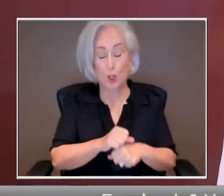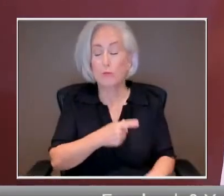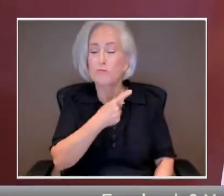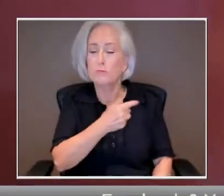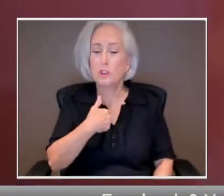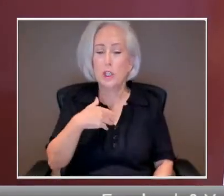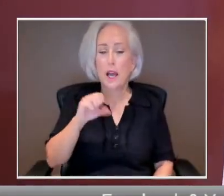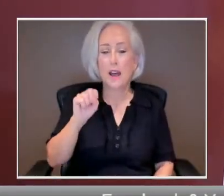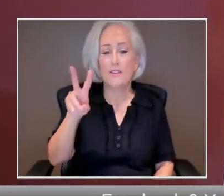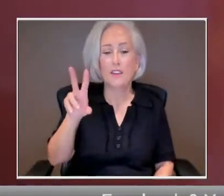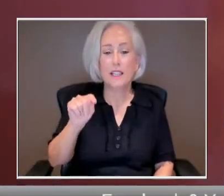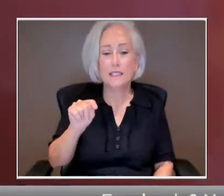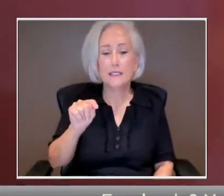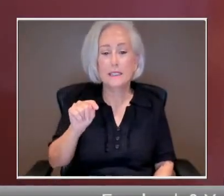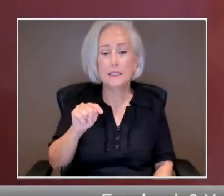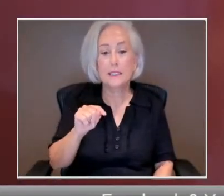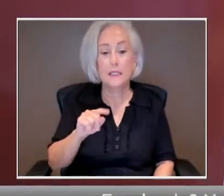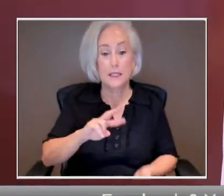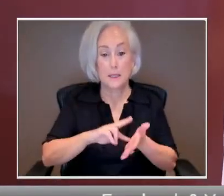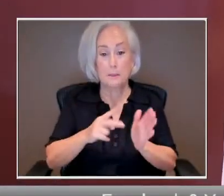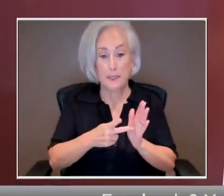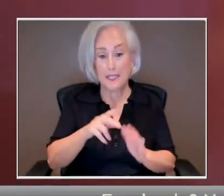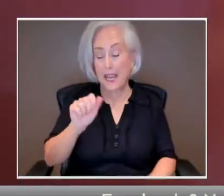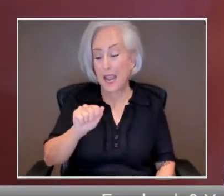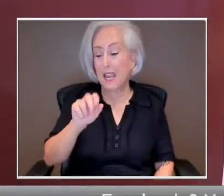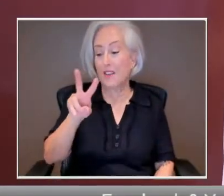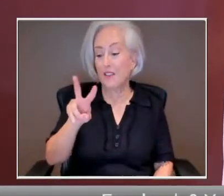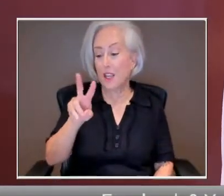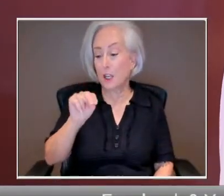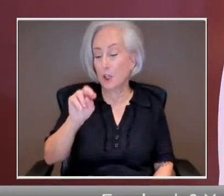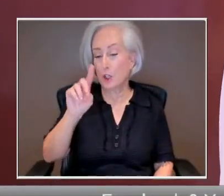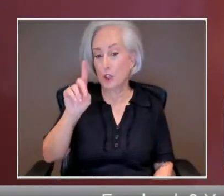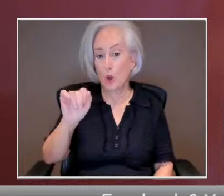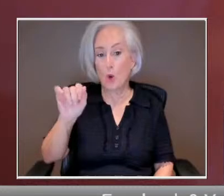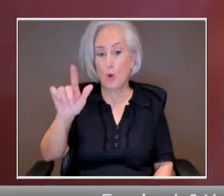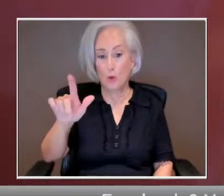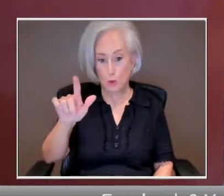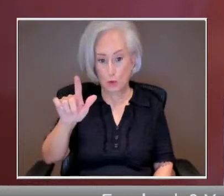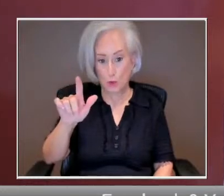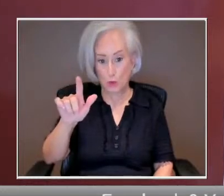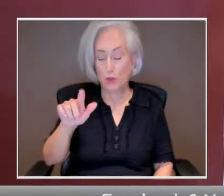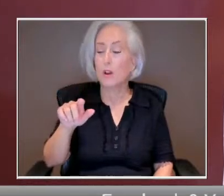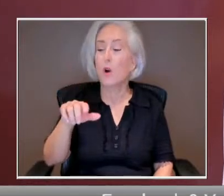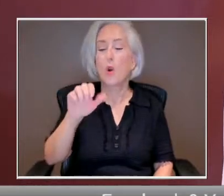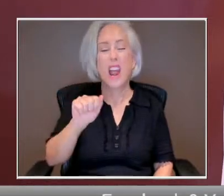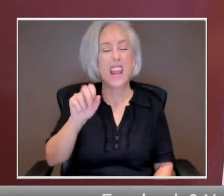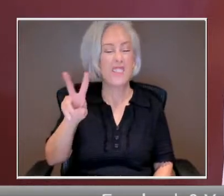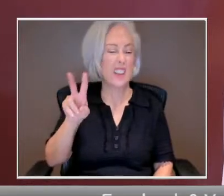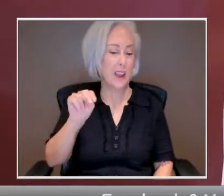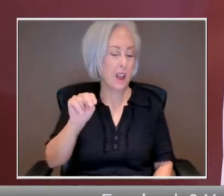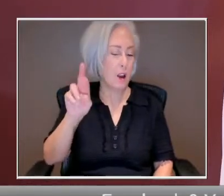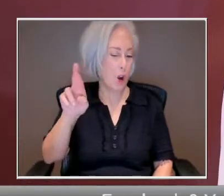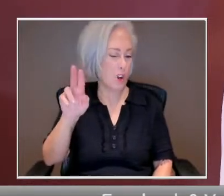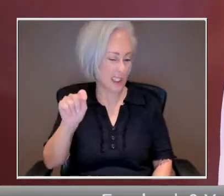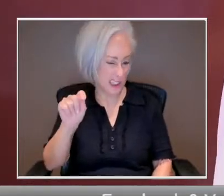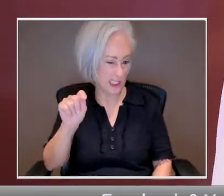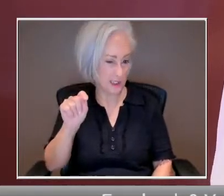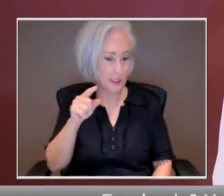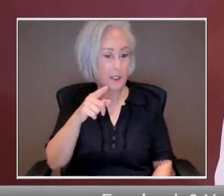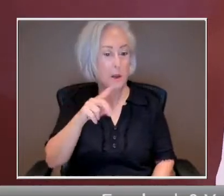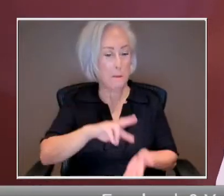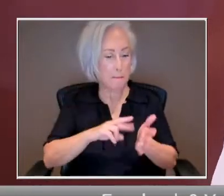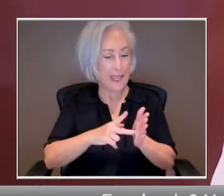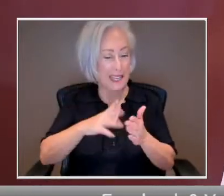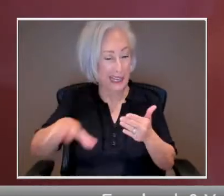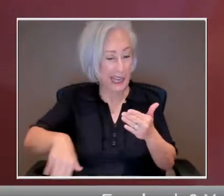subtype of SVT was AV nodal reentrant tachycardia called AVNRT. And she had an extra something in there? So sometimes